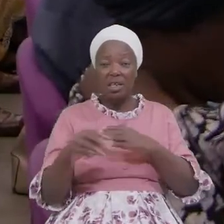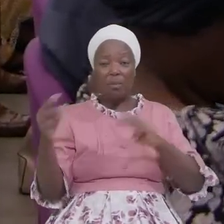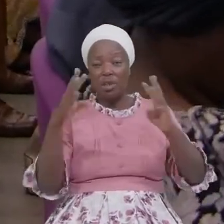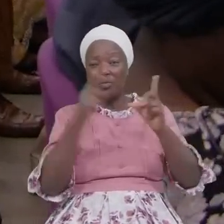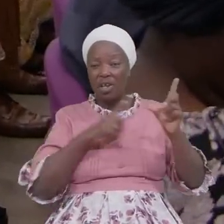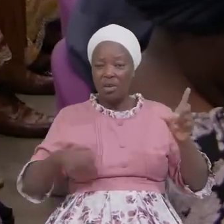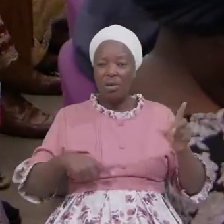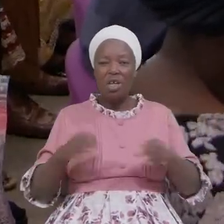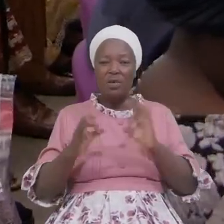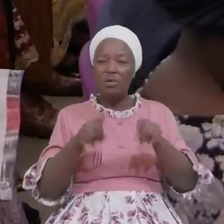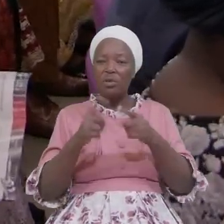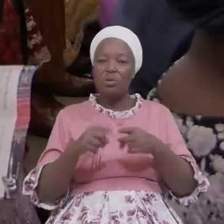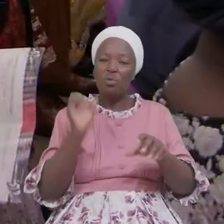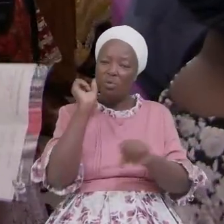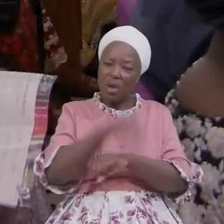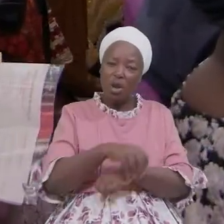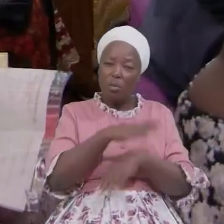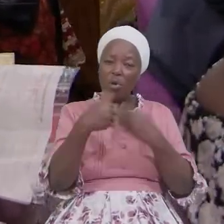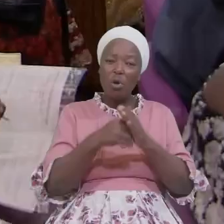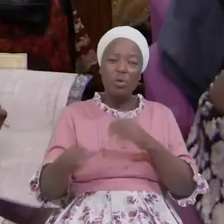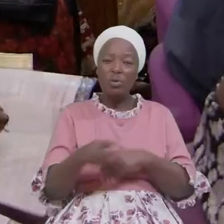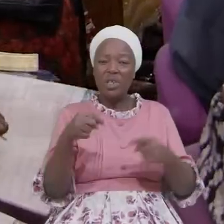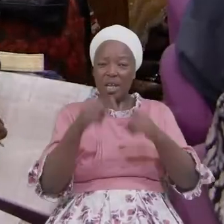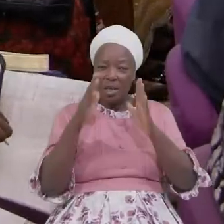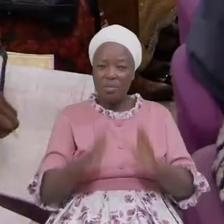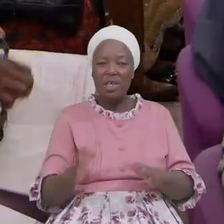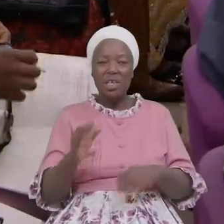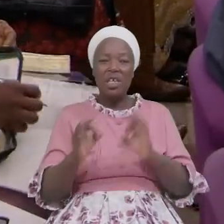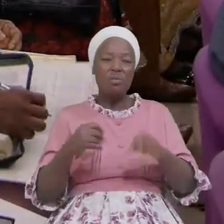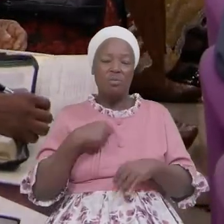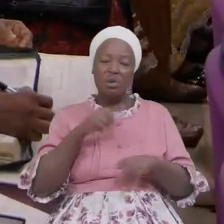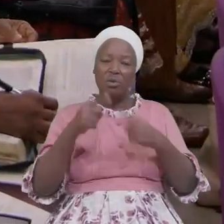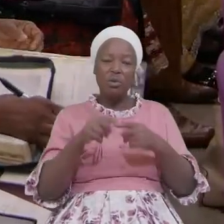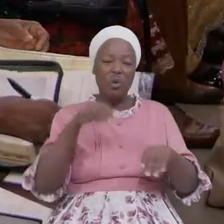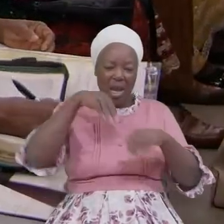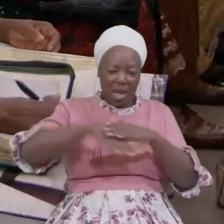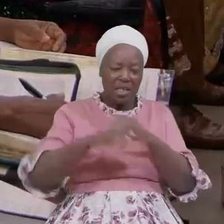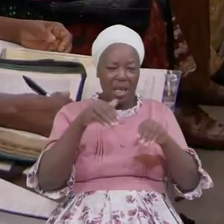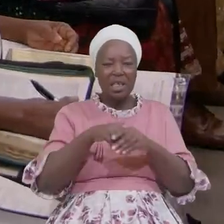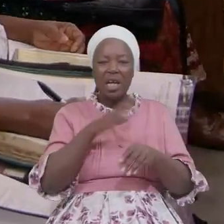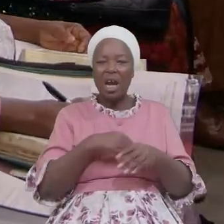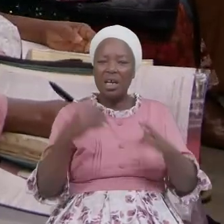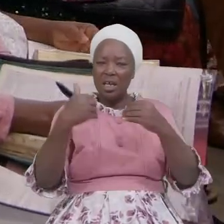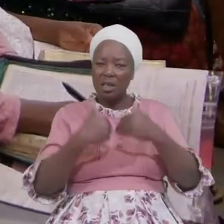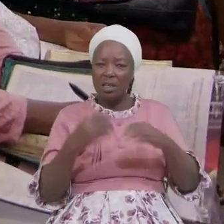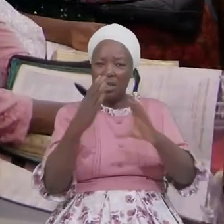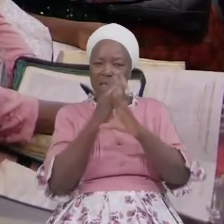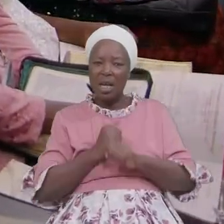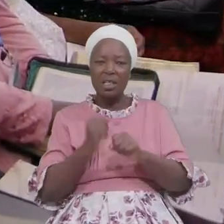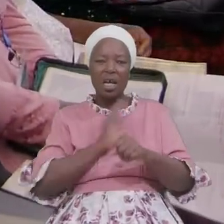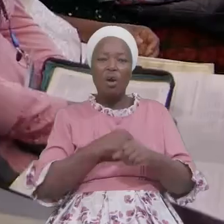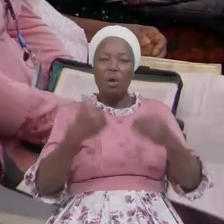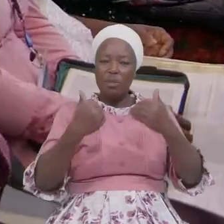to overcome those Canaanites, if we're going to enter in and possess a possession,